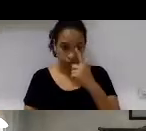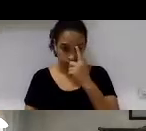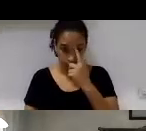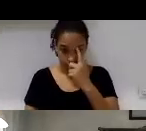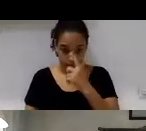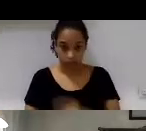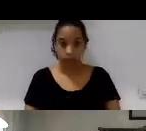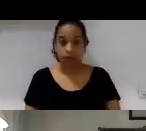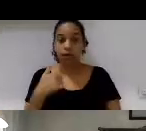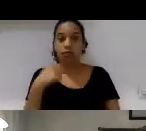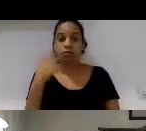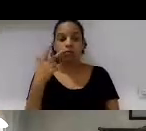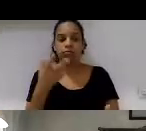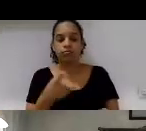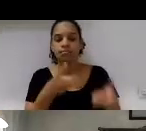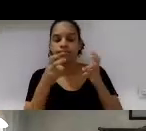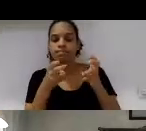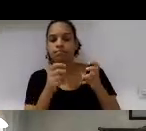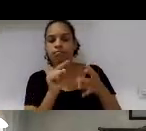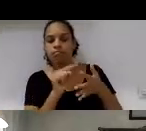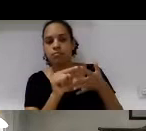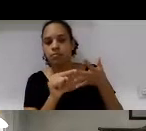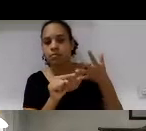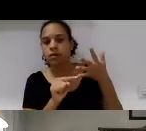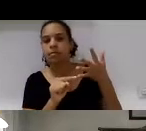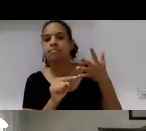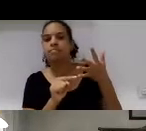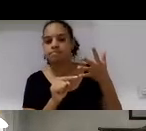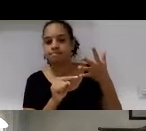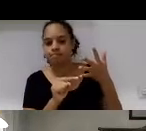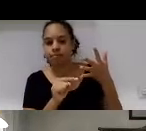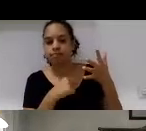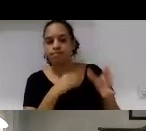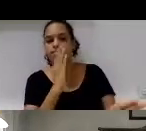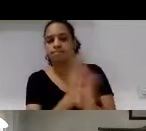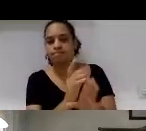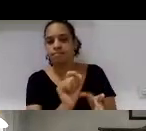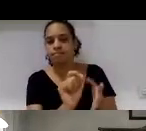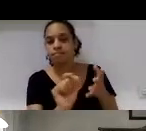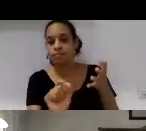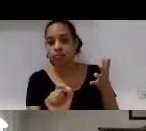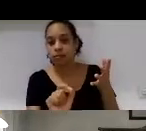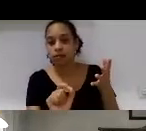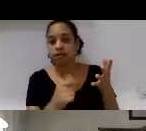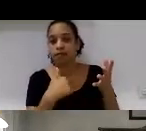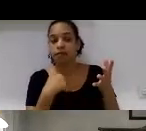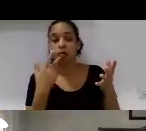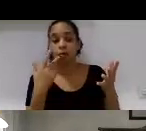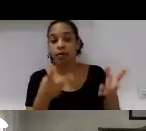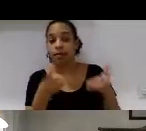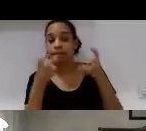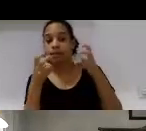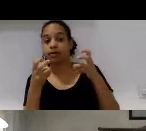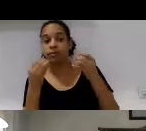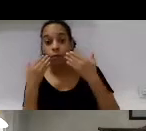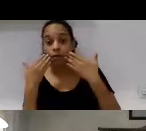to learn where the problem comes from. And of course, you know that whatever the historical record tells you, it is not an objective image